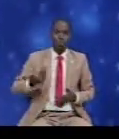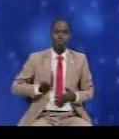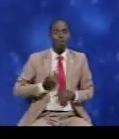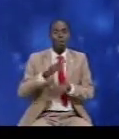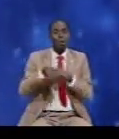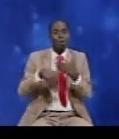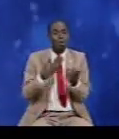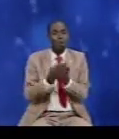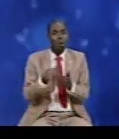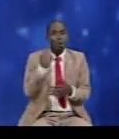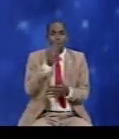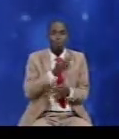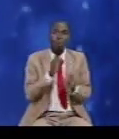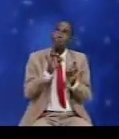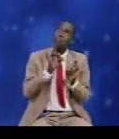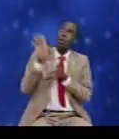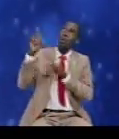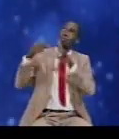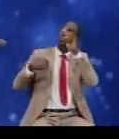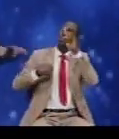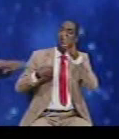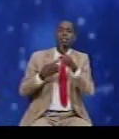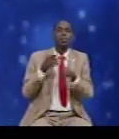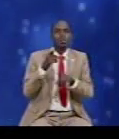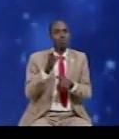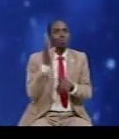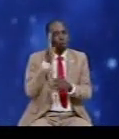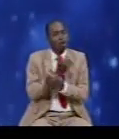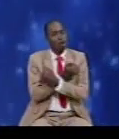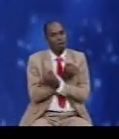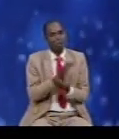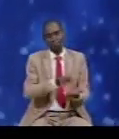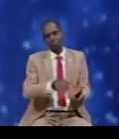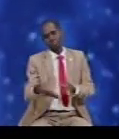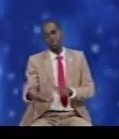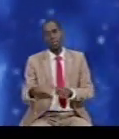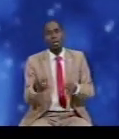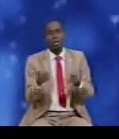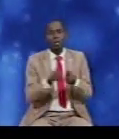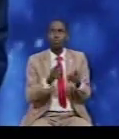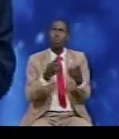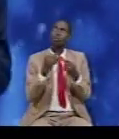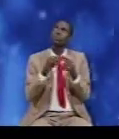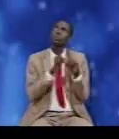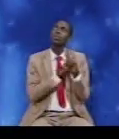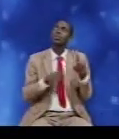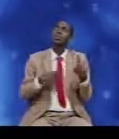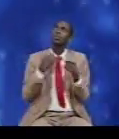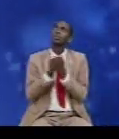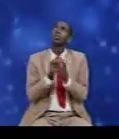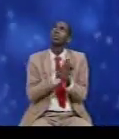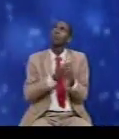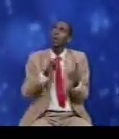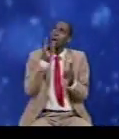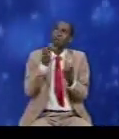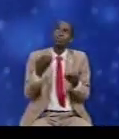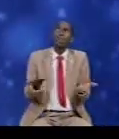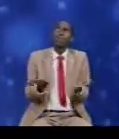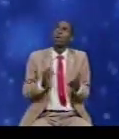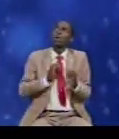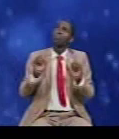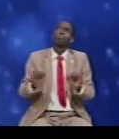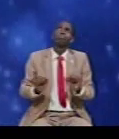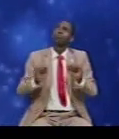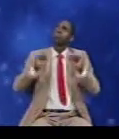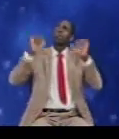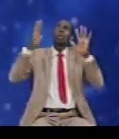me love death. It's as we come to the Lord and we say, Lord, here am I give myself, I